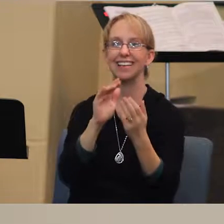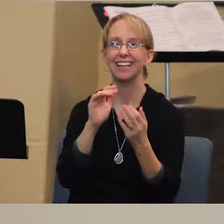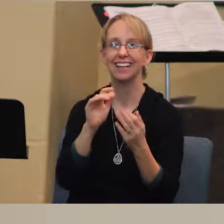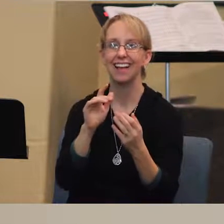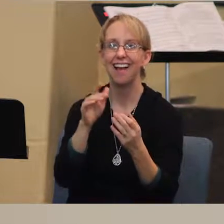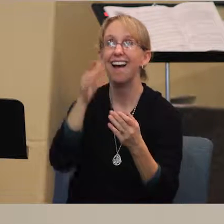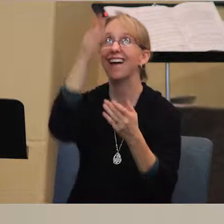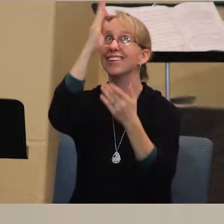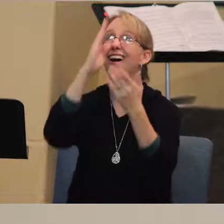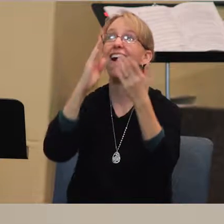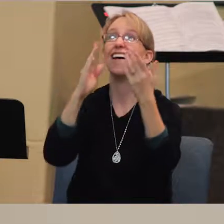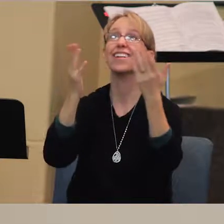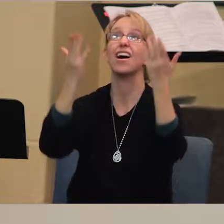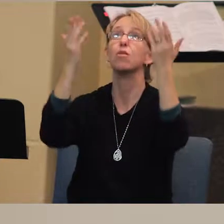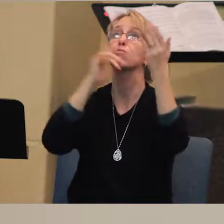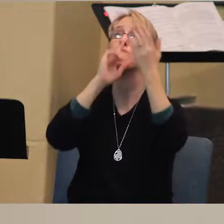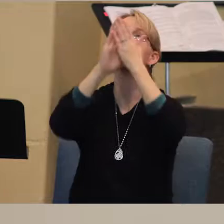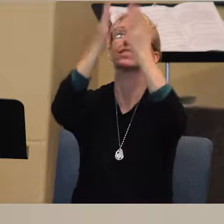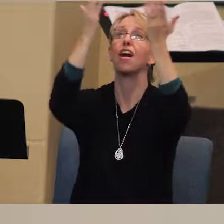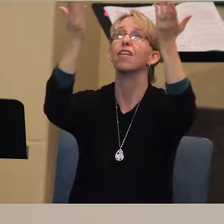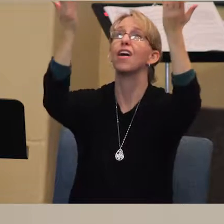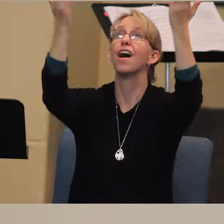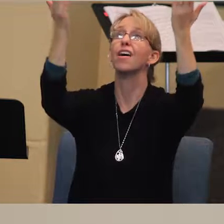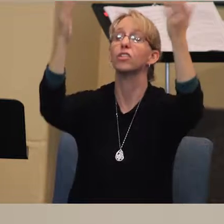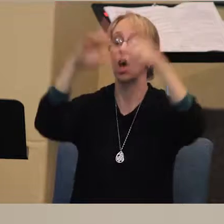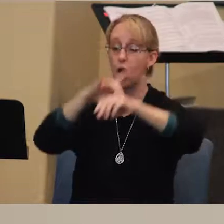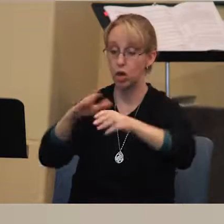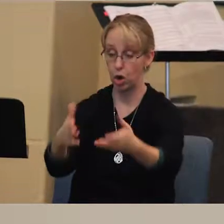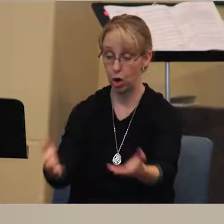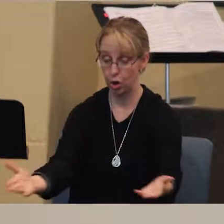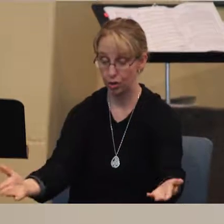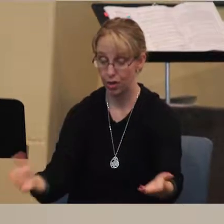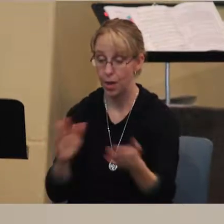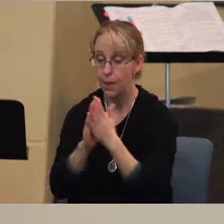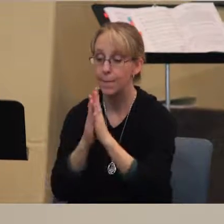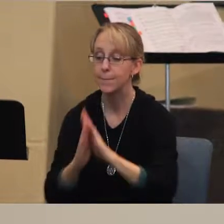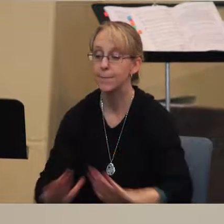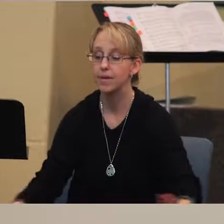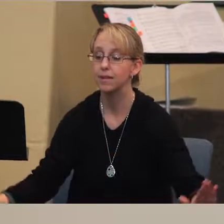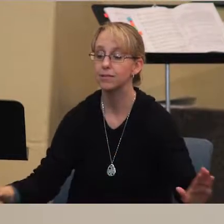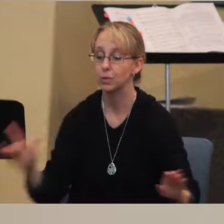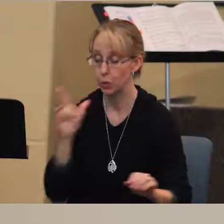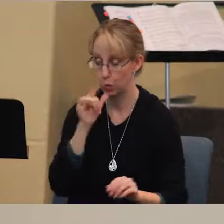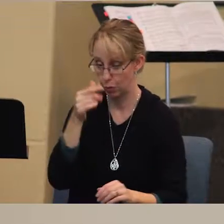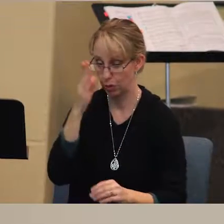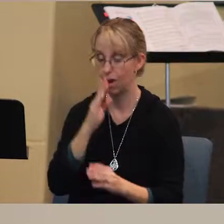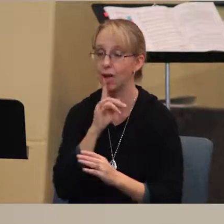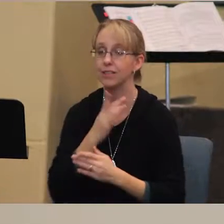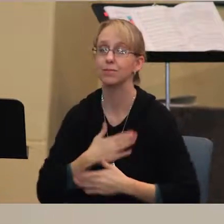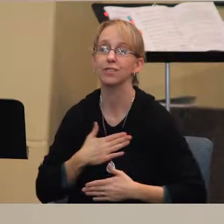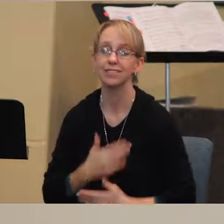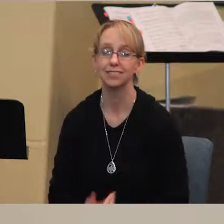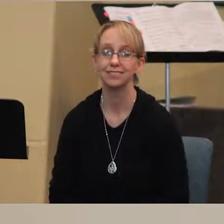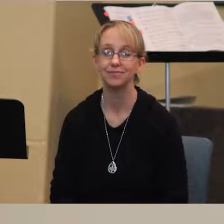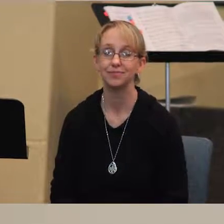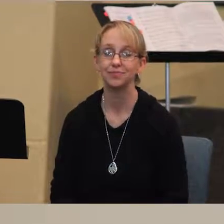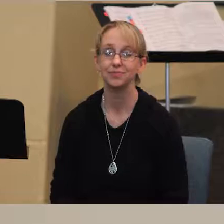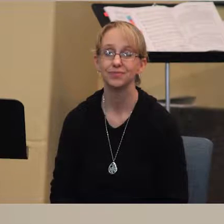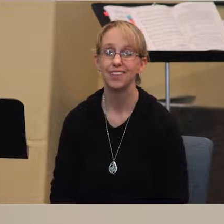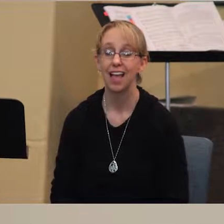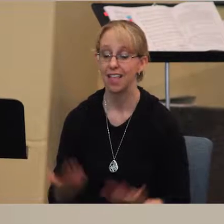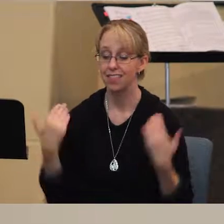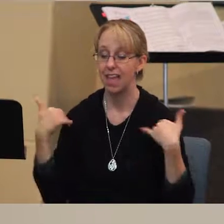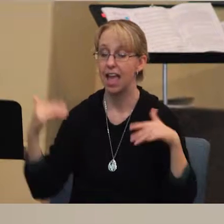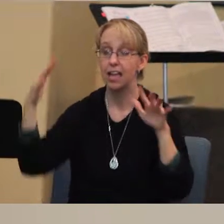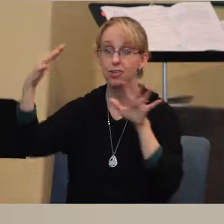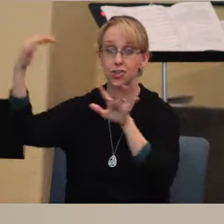in the highest, and on earth peace among men with whom he is pleased." And when the angels had gone